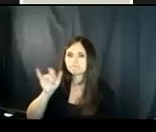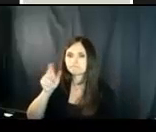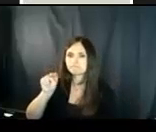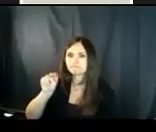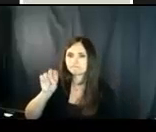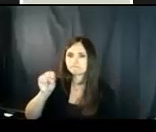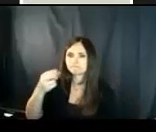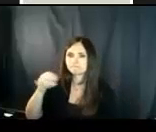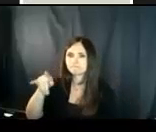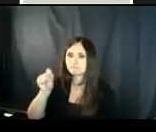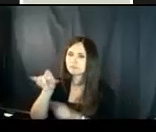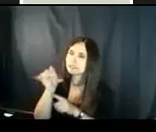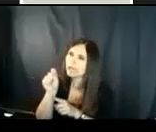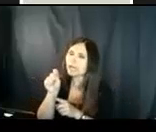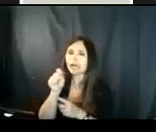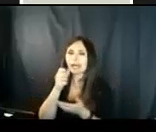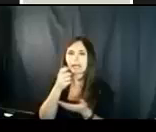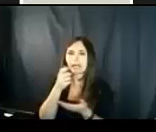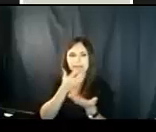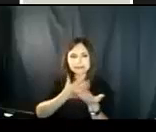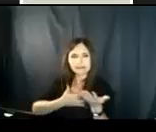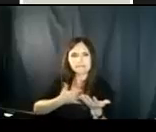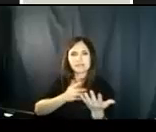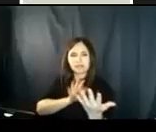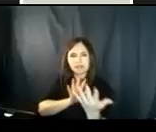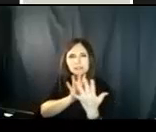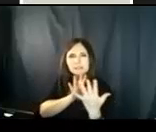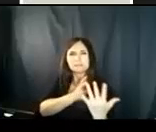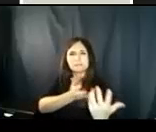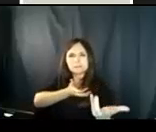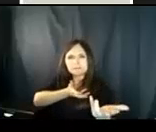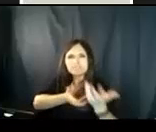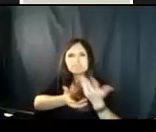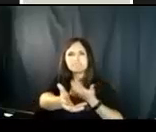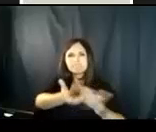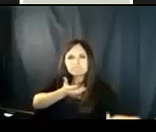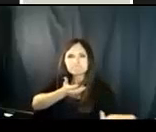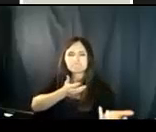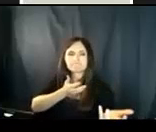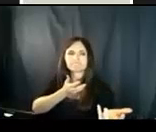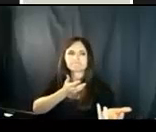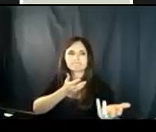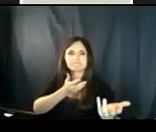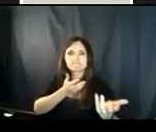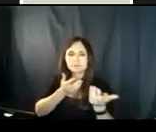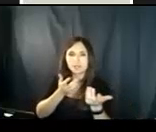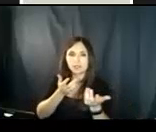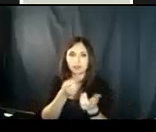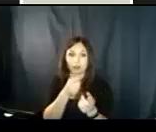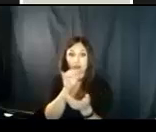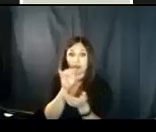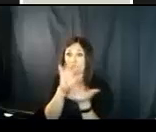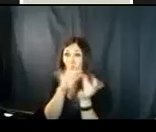are being personal. They are feeling that there is, we're humanizing online learning.